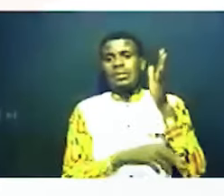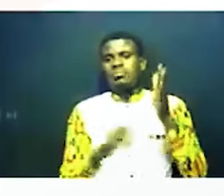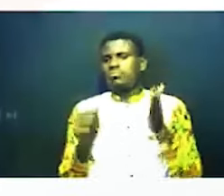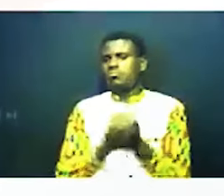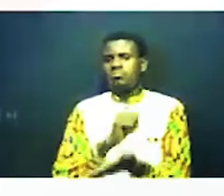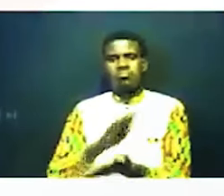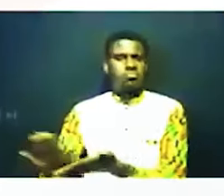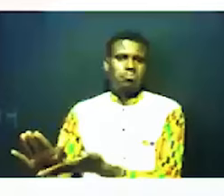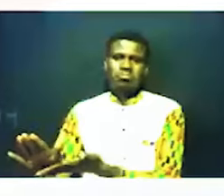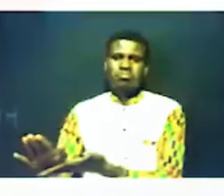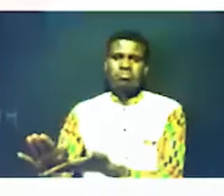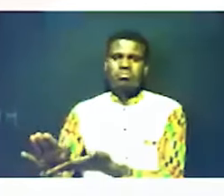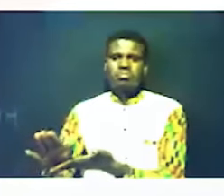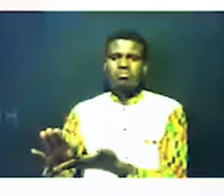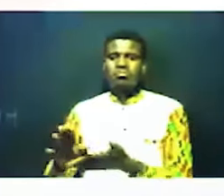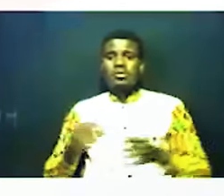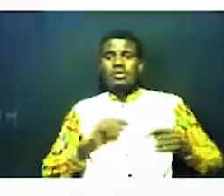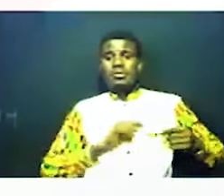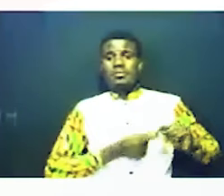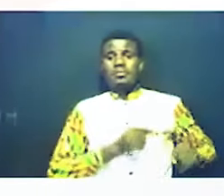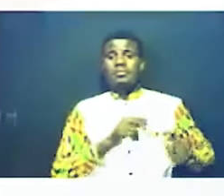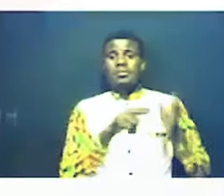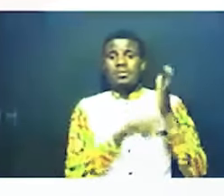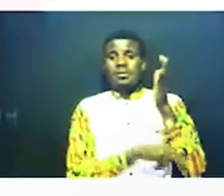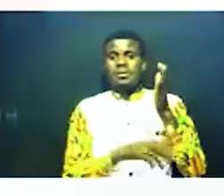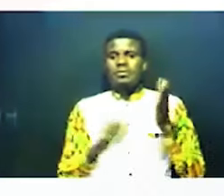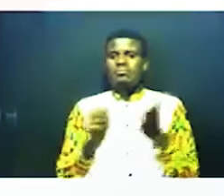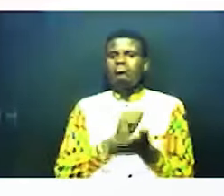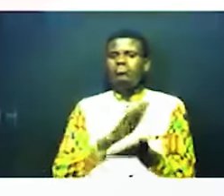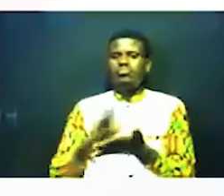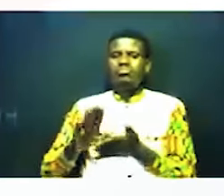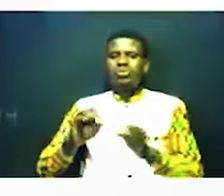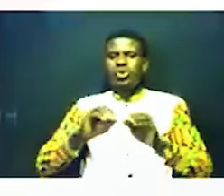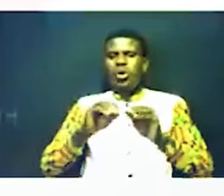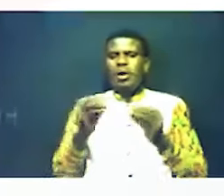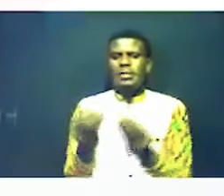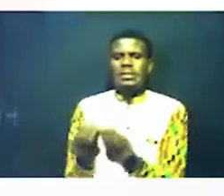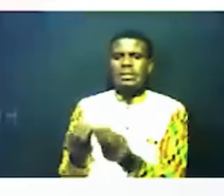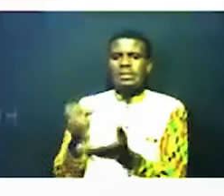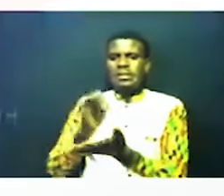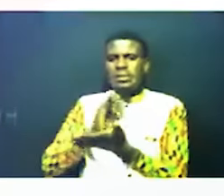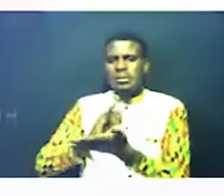destroys that. Bitterness destroys organizations and institutions.